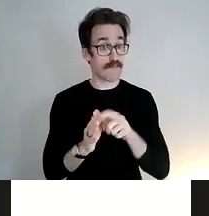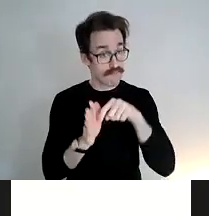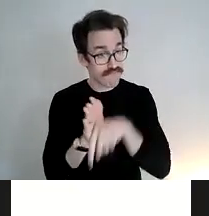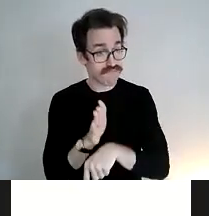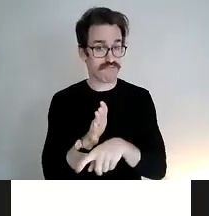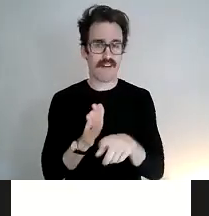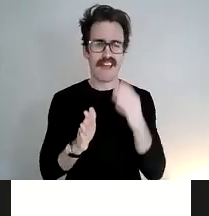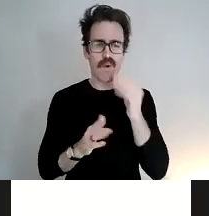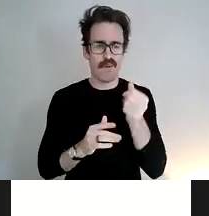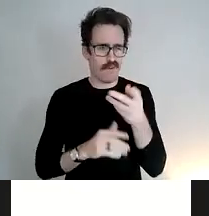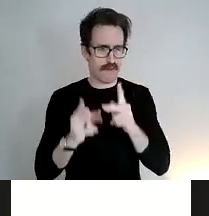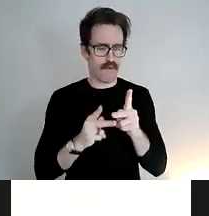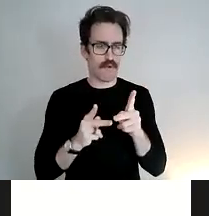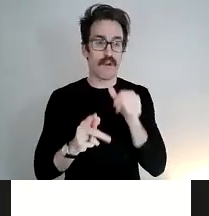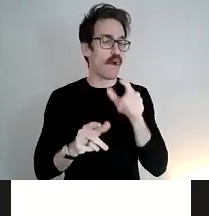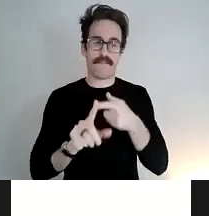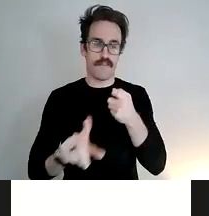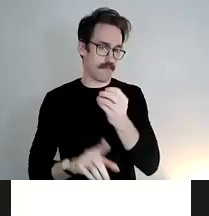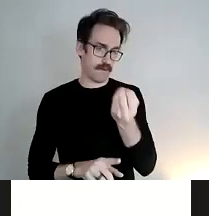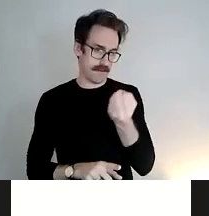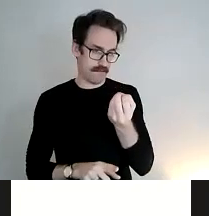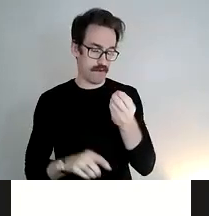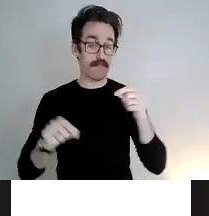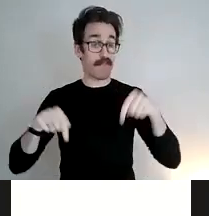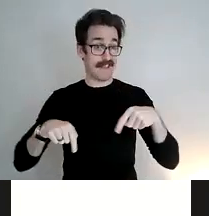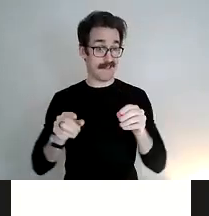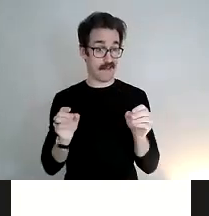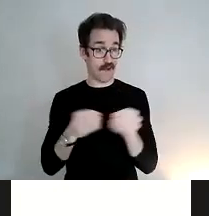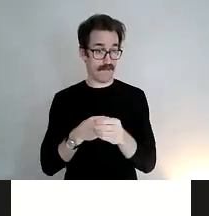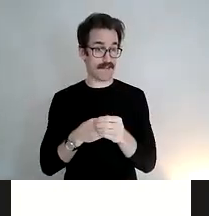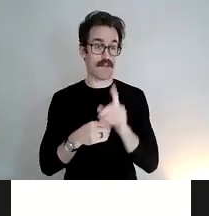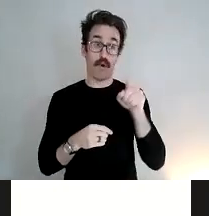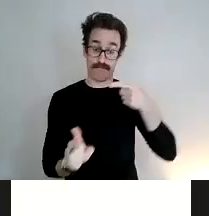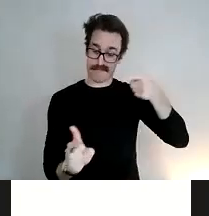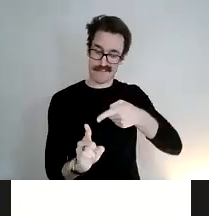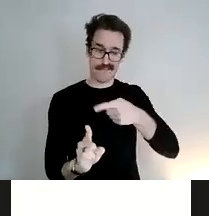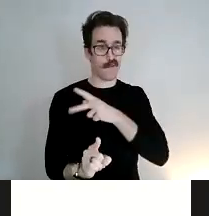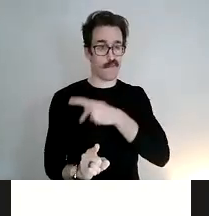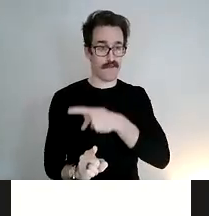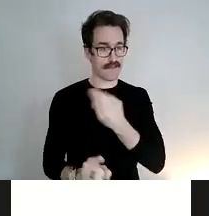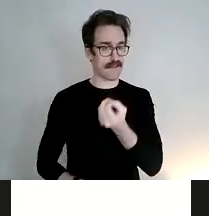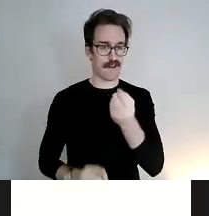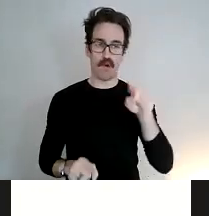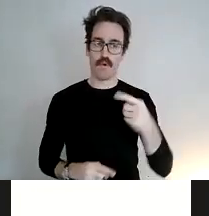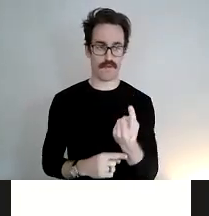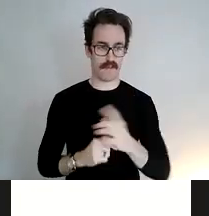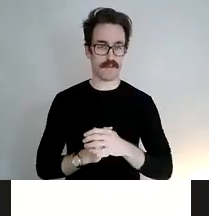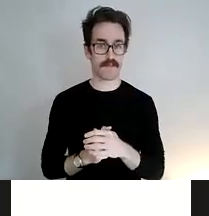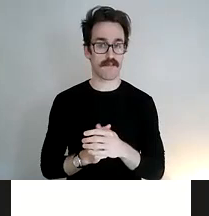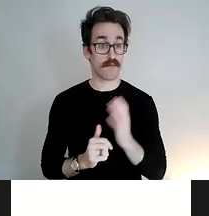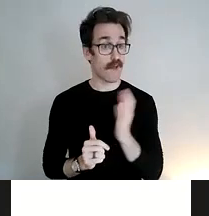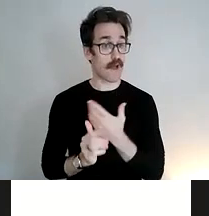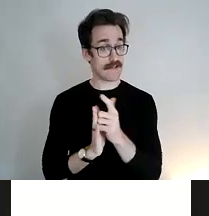folks here from outside of Ontario. Our office only deals with the province of Ontario. So the legislation is only for the